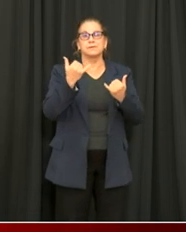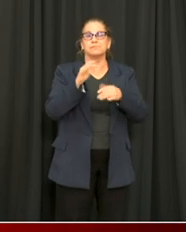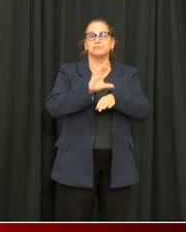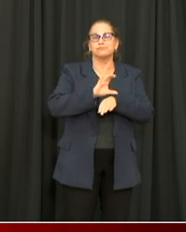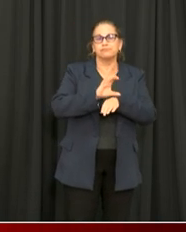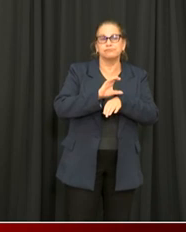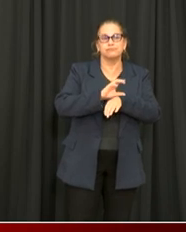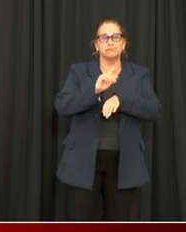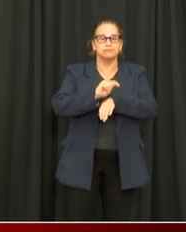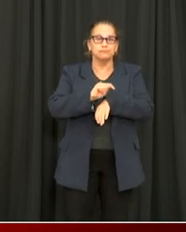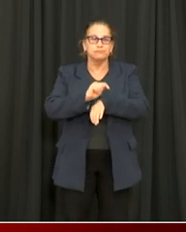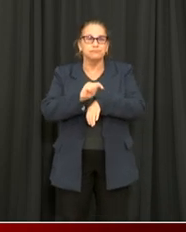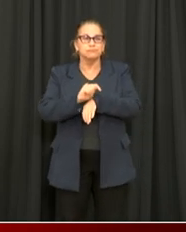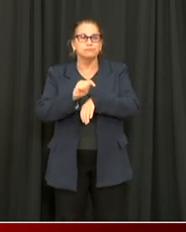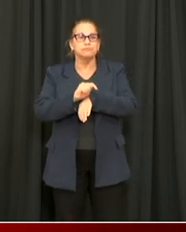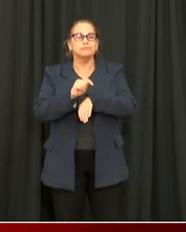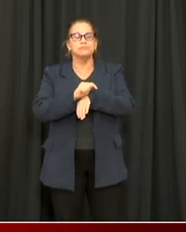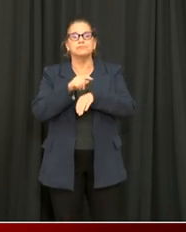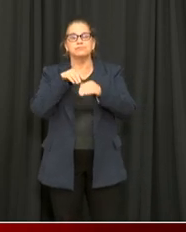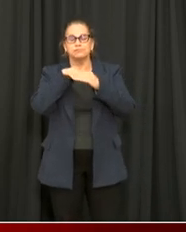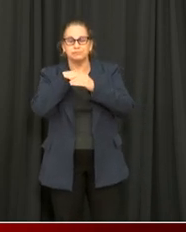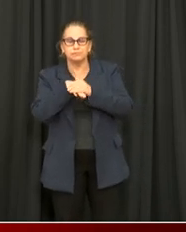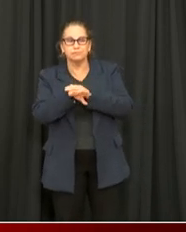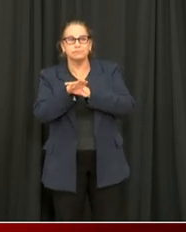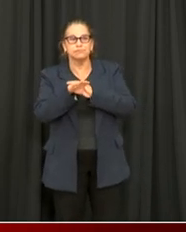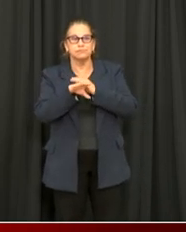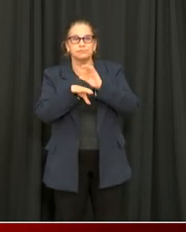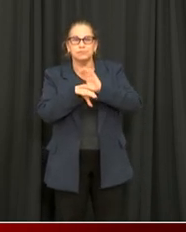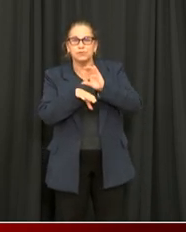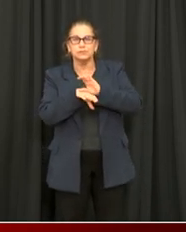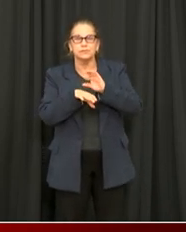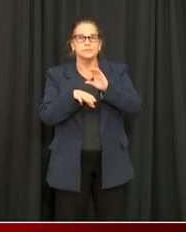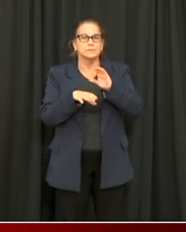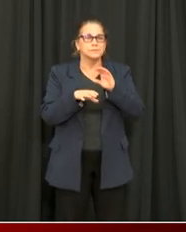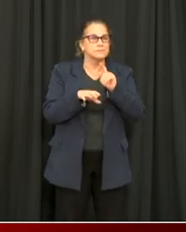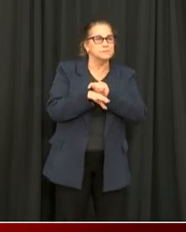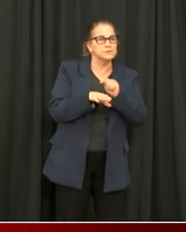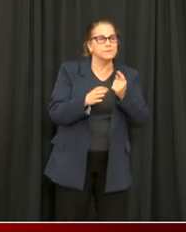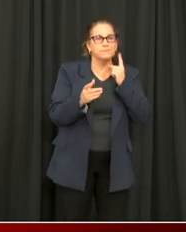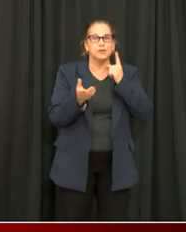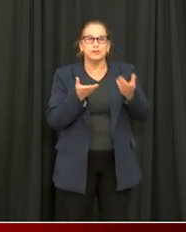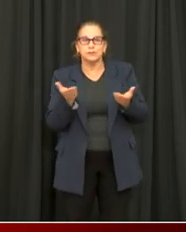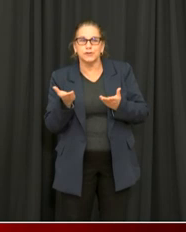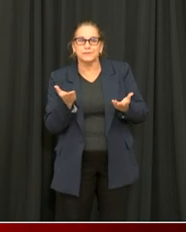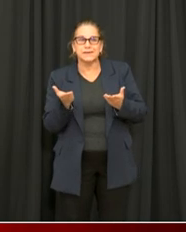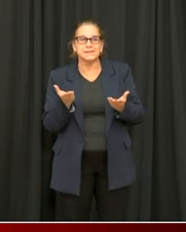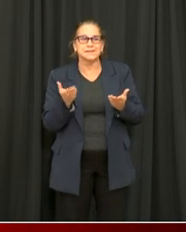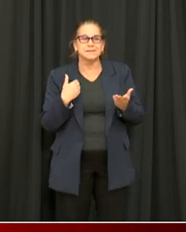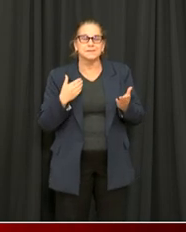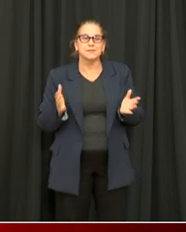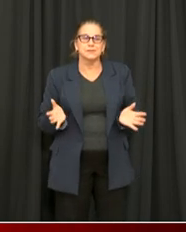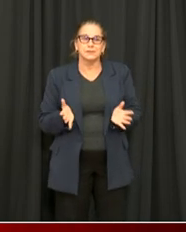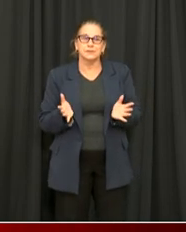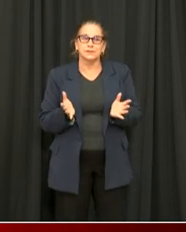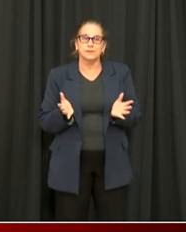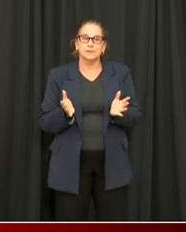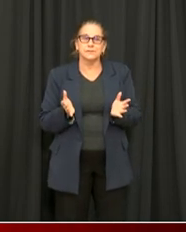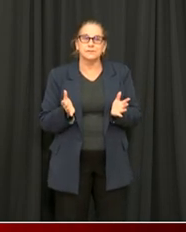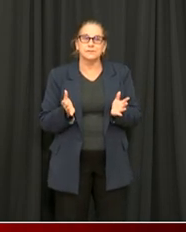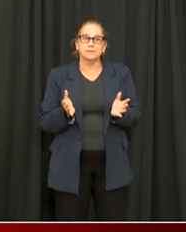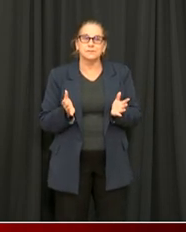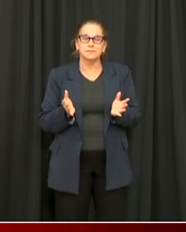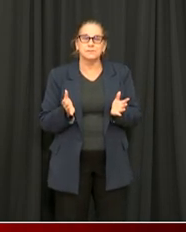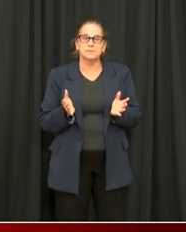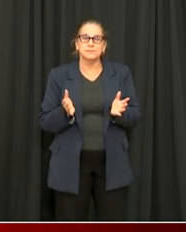indoor service, though we encourage virtual services to continue. There will be